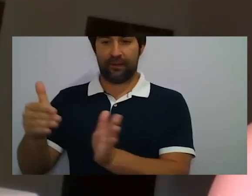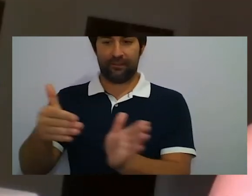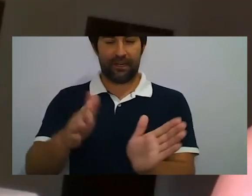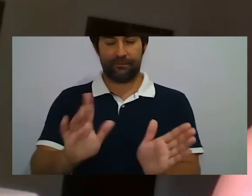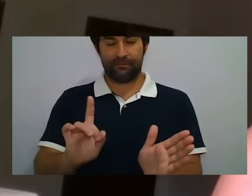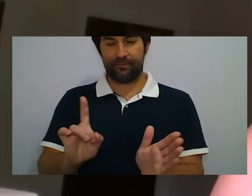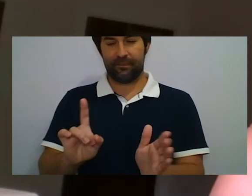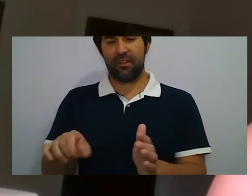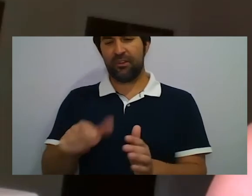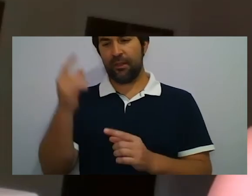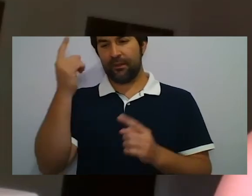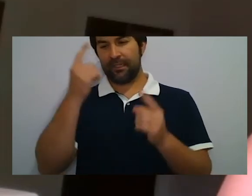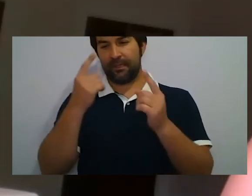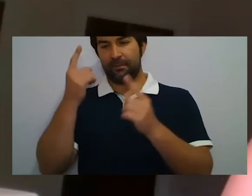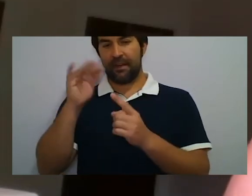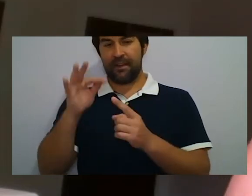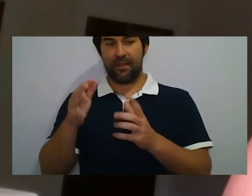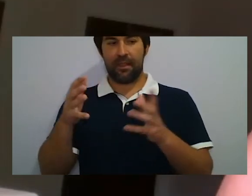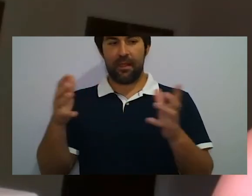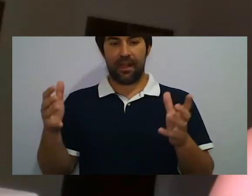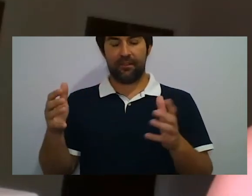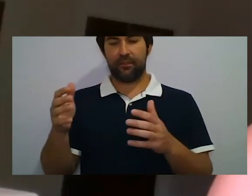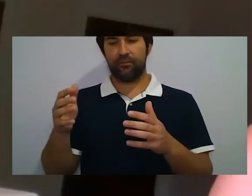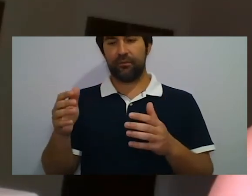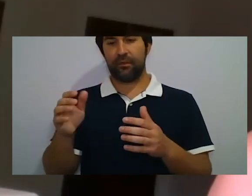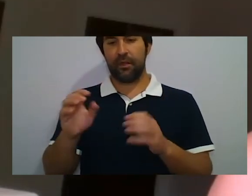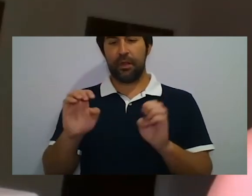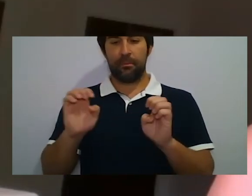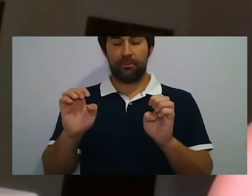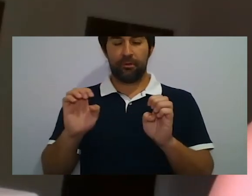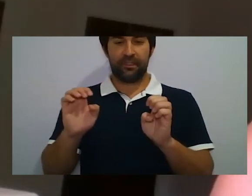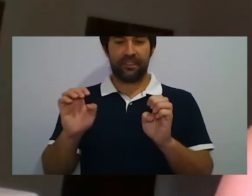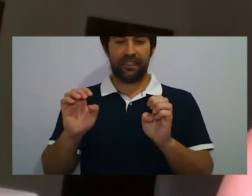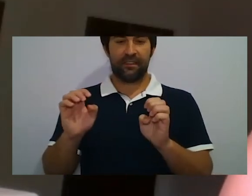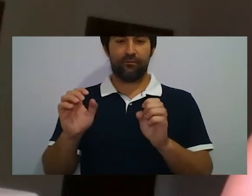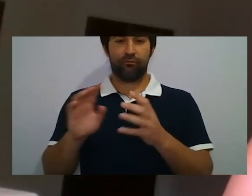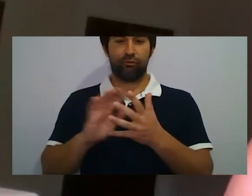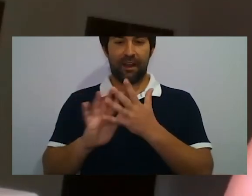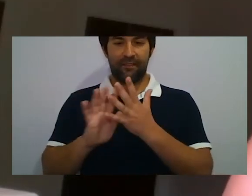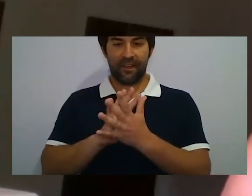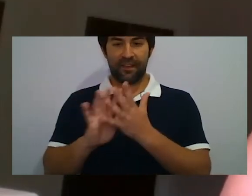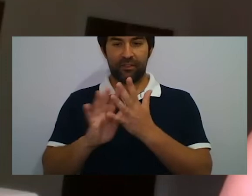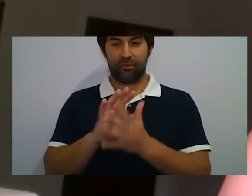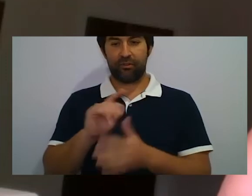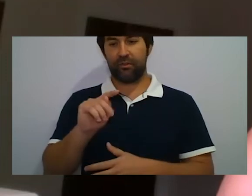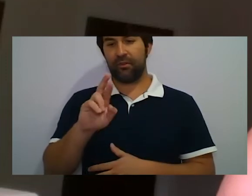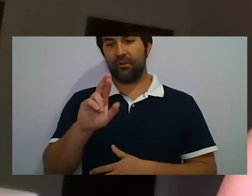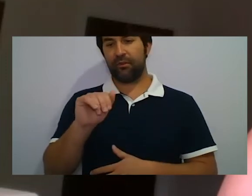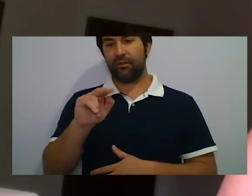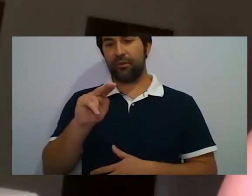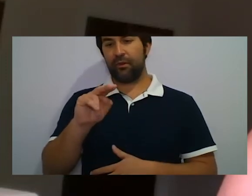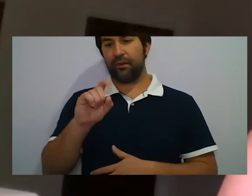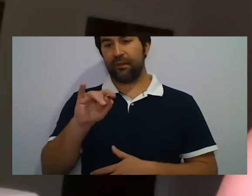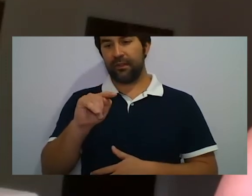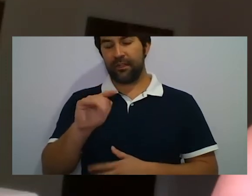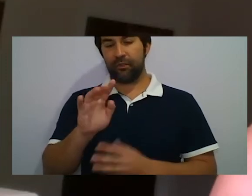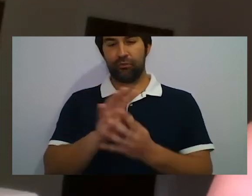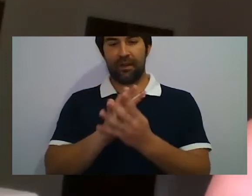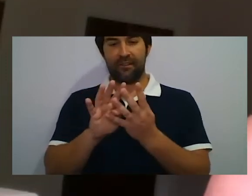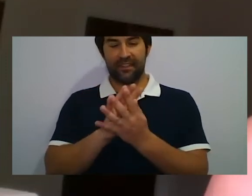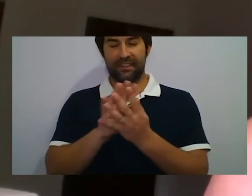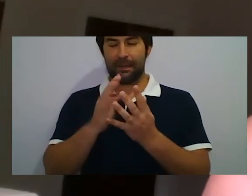get a little bit more value for the investment that we're giving? Trails are an area, particularly not trails within